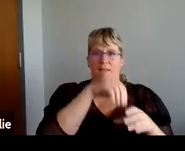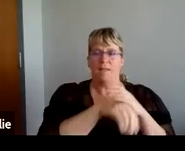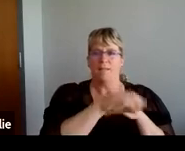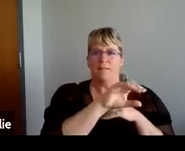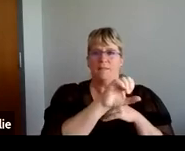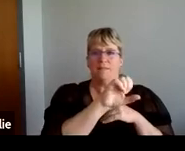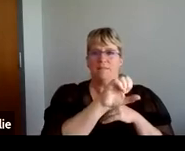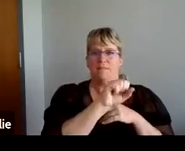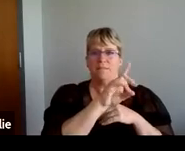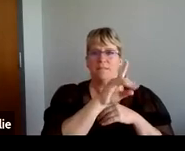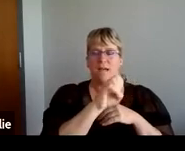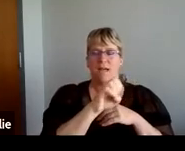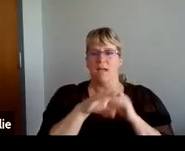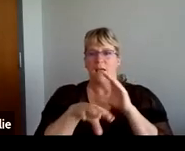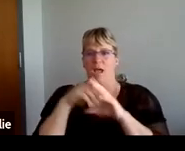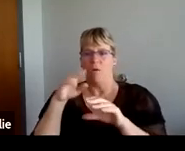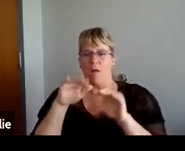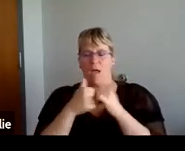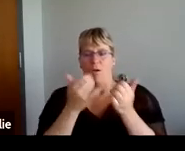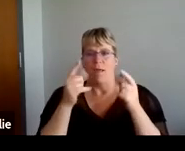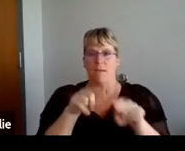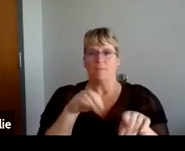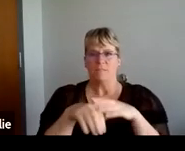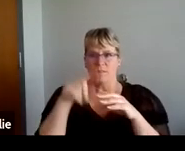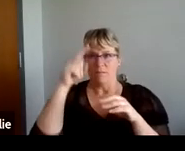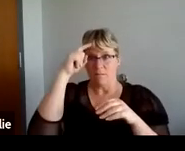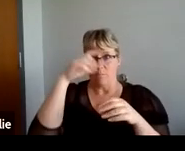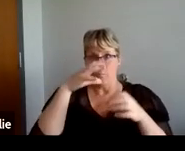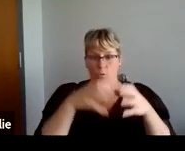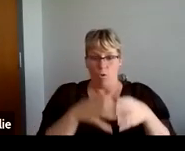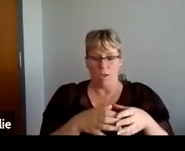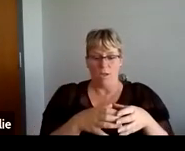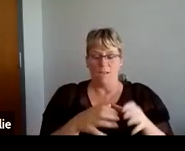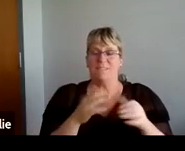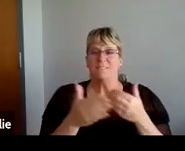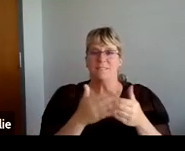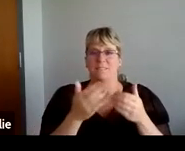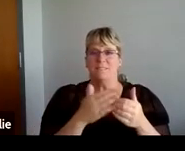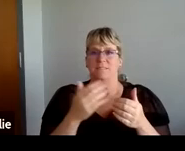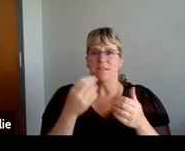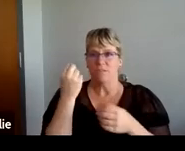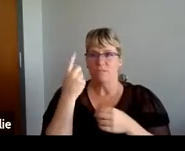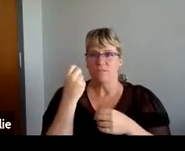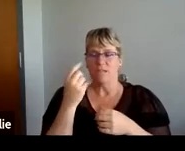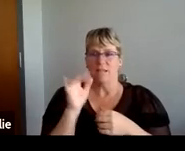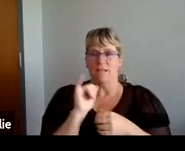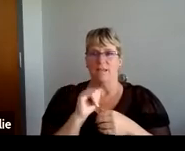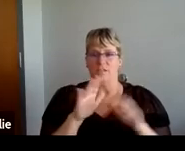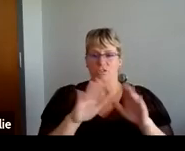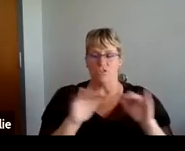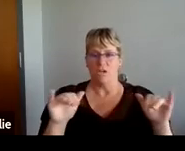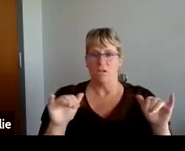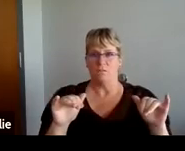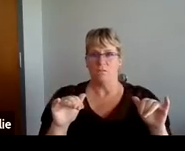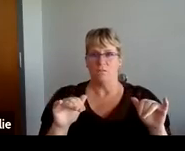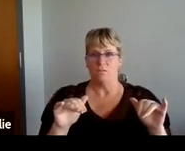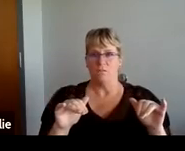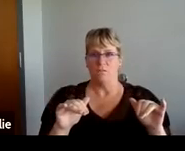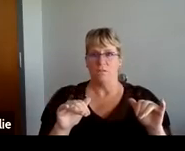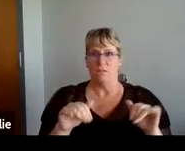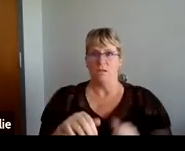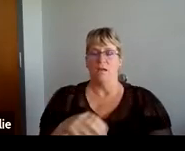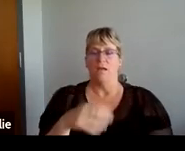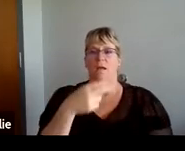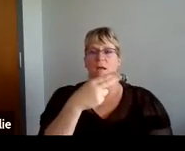things happen in the brain in a very easy to understand, even childlike, if you will, way. The hippocampus